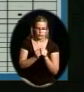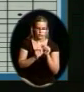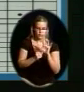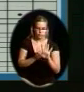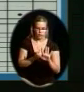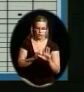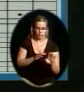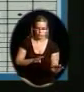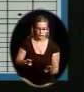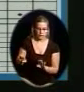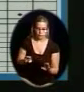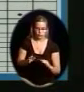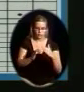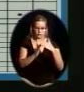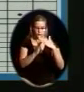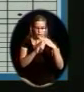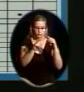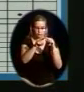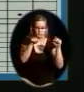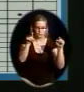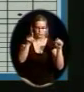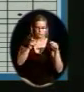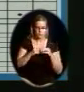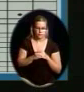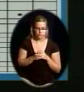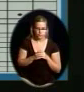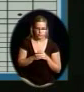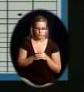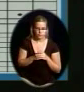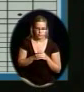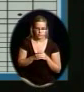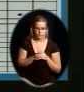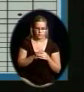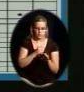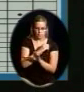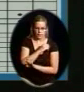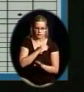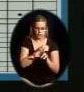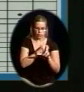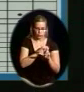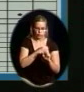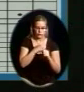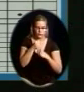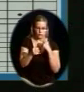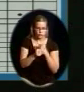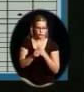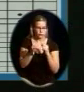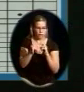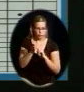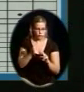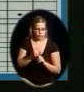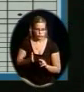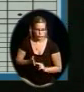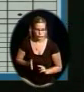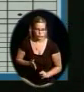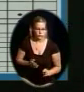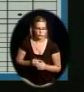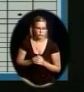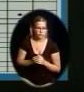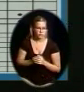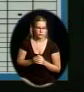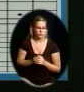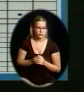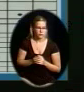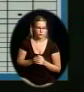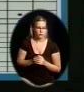along the road on top. These risk factors are based on a review of 30 years worth of research across a variety of disciplines and were